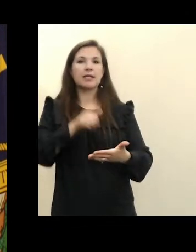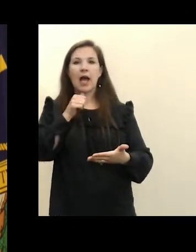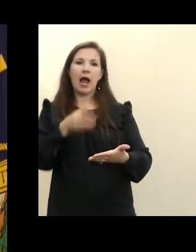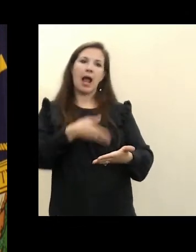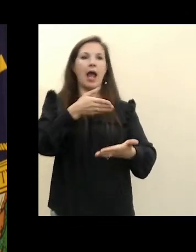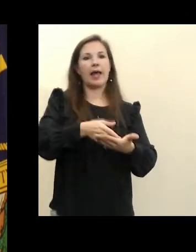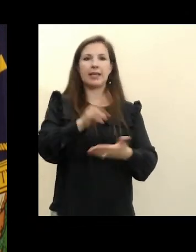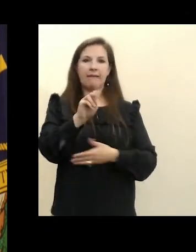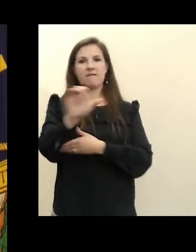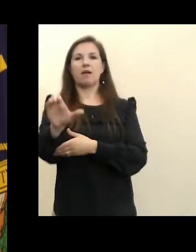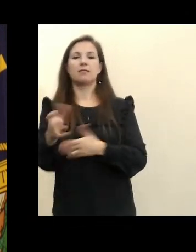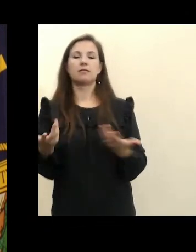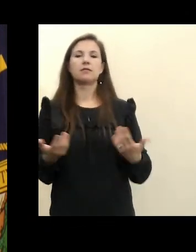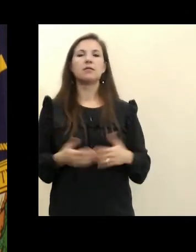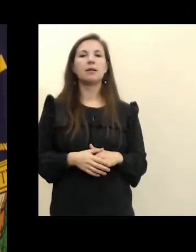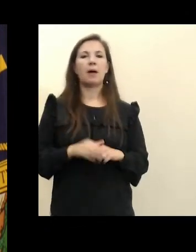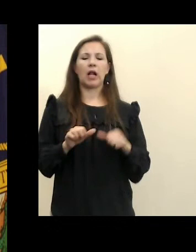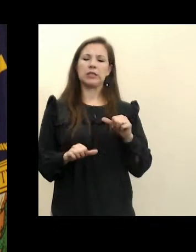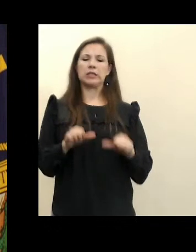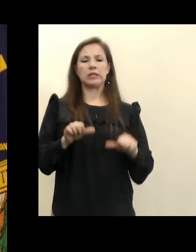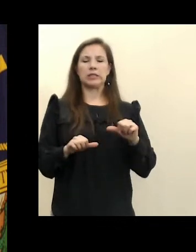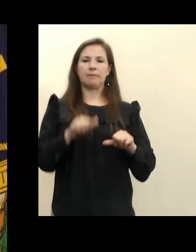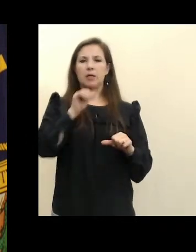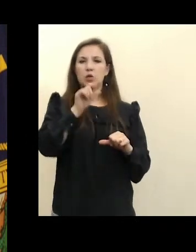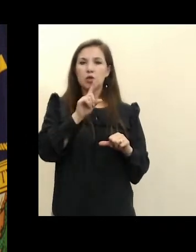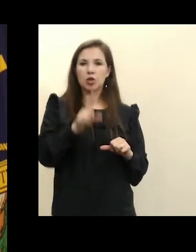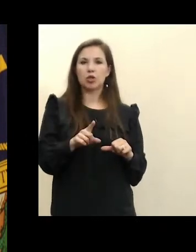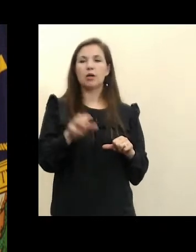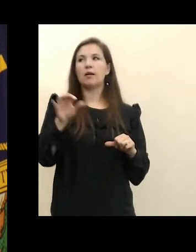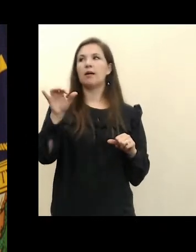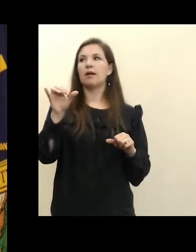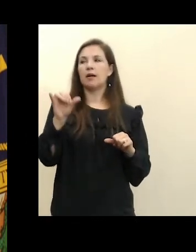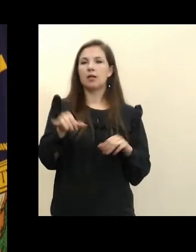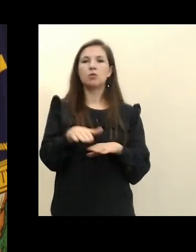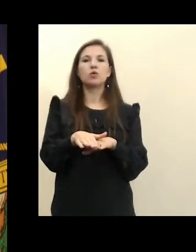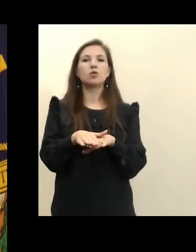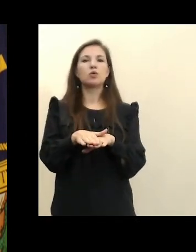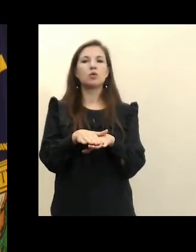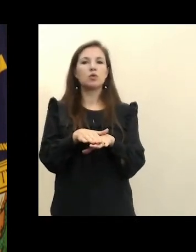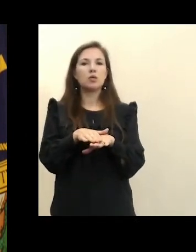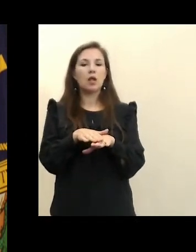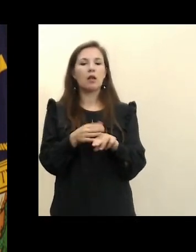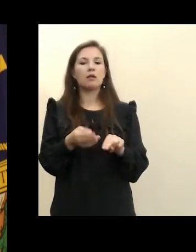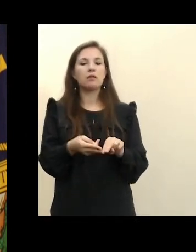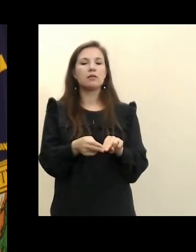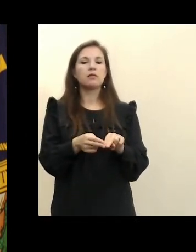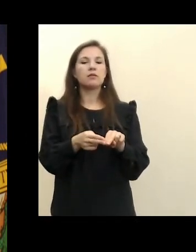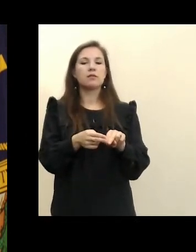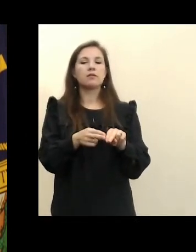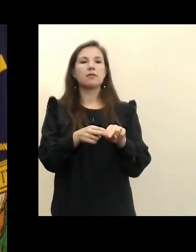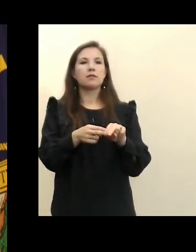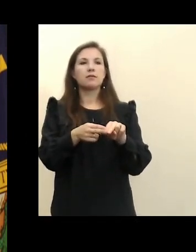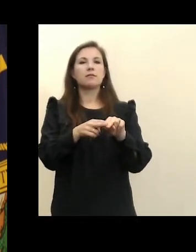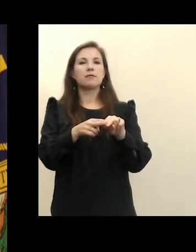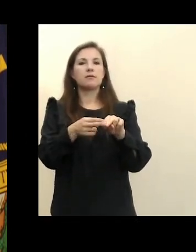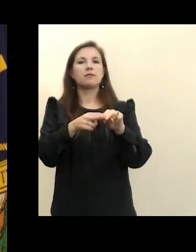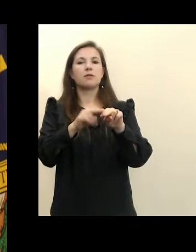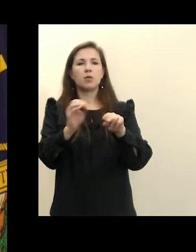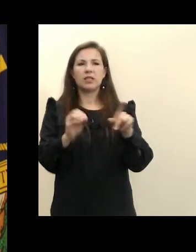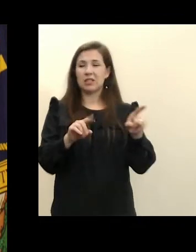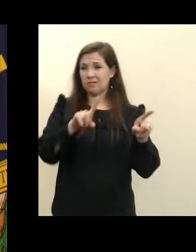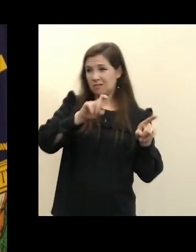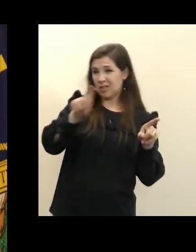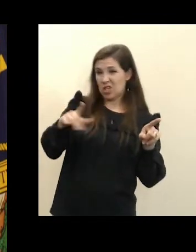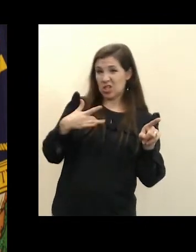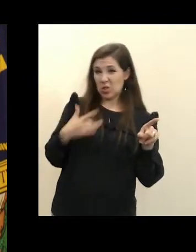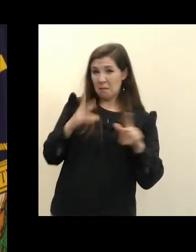anti-vax, but just aren't really sure, that's how we're slowly and surely seeing an increase in the vaccination rates. Generally, we're talking about people